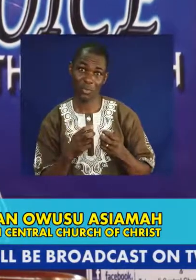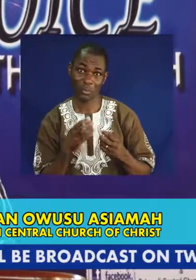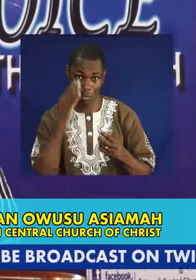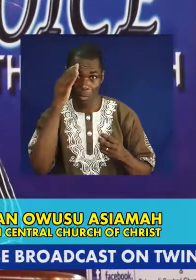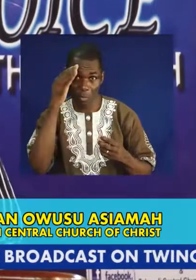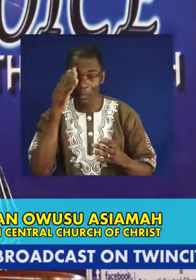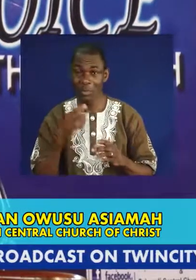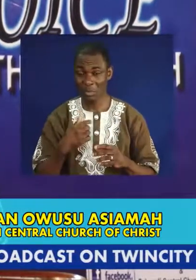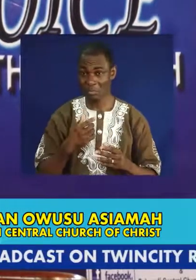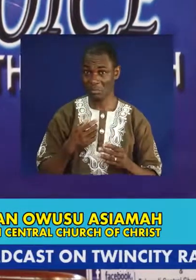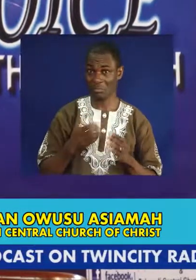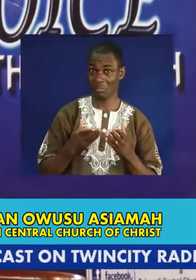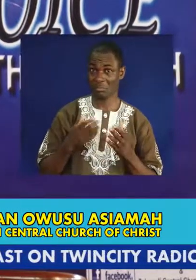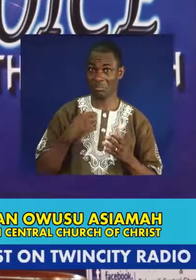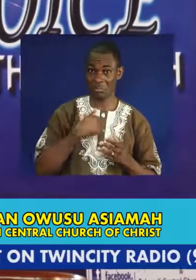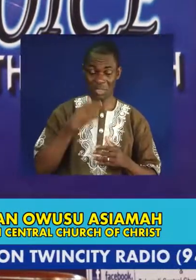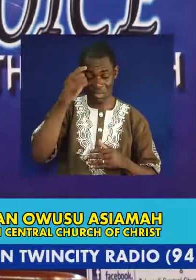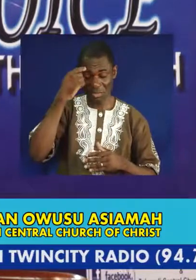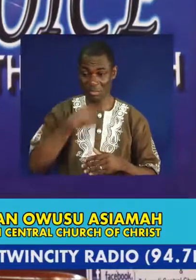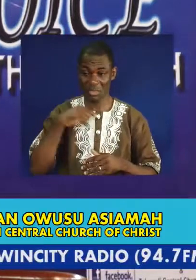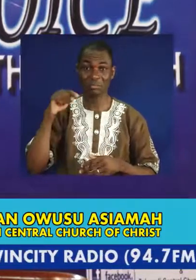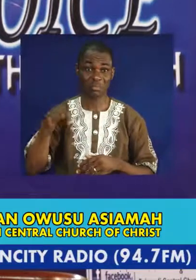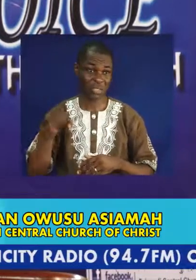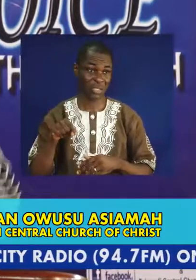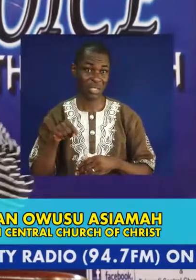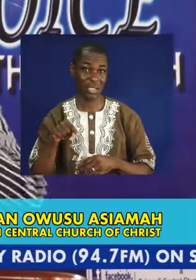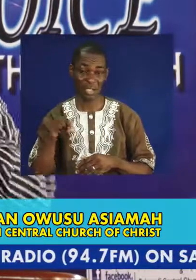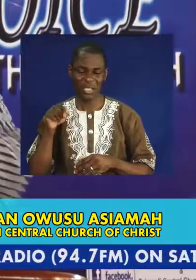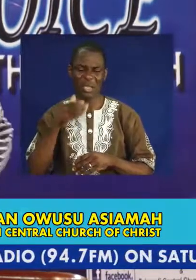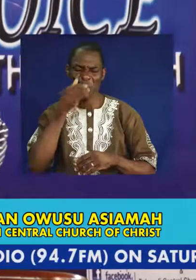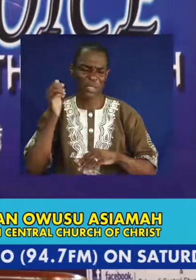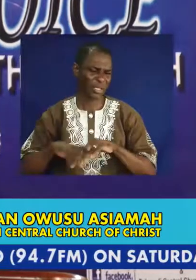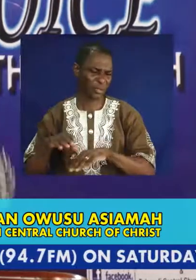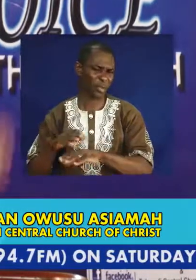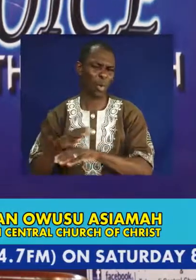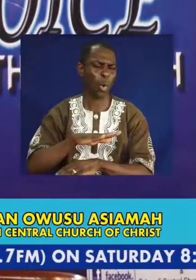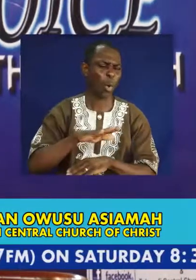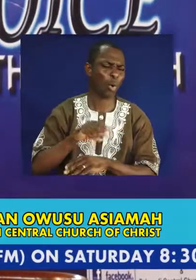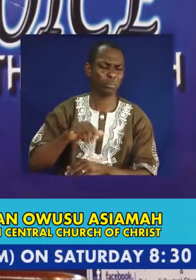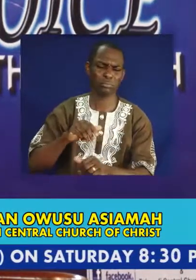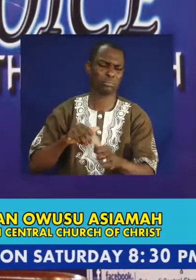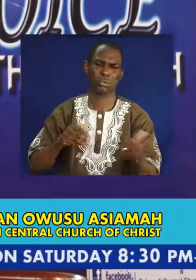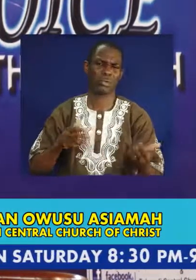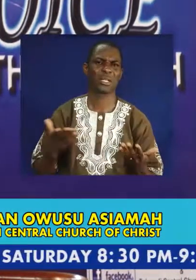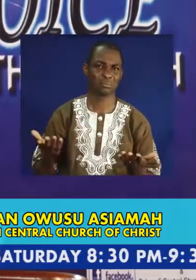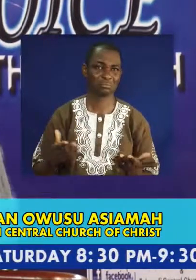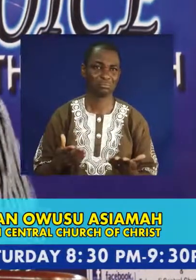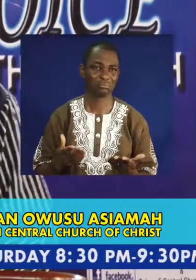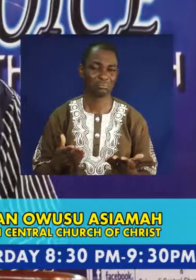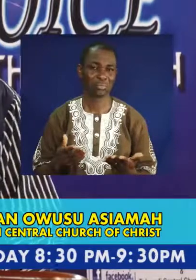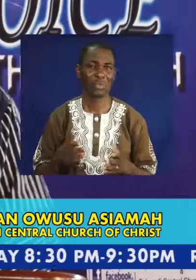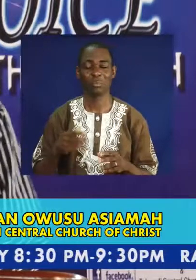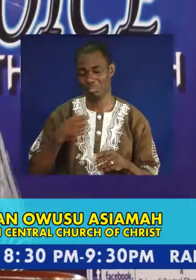se me political partner mi wo mu no eno na eye che obia de na enam san